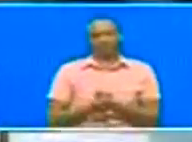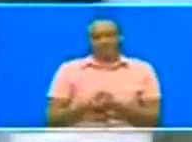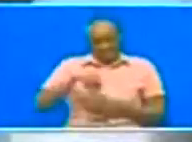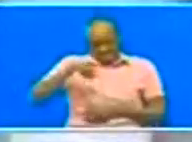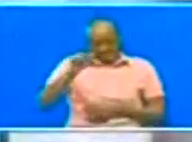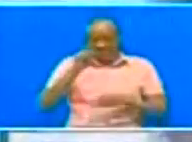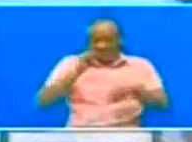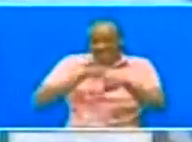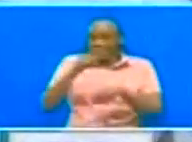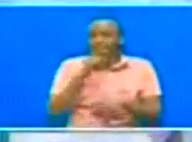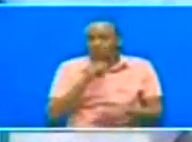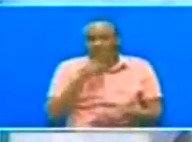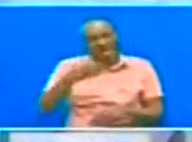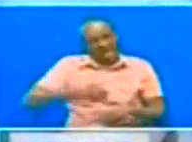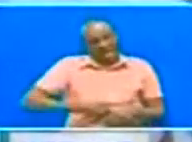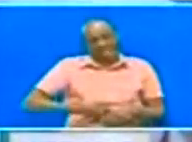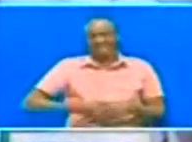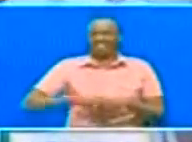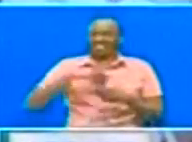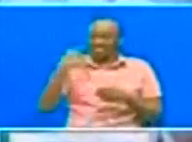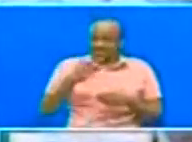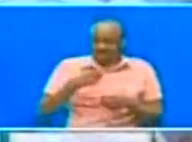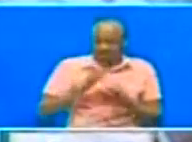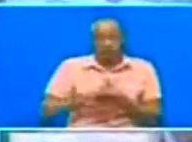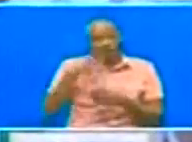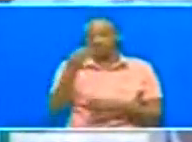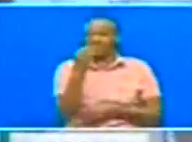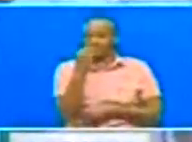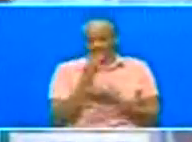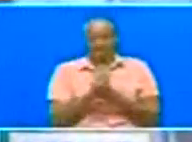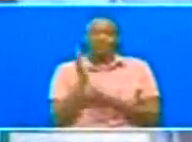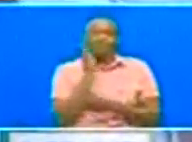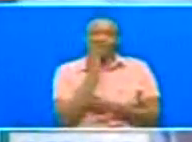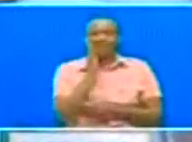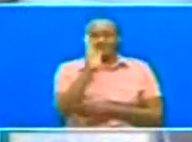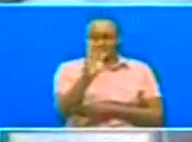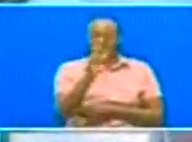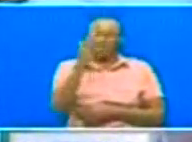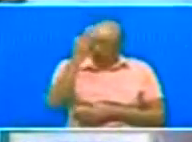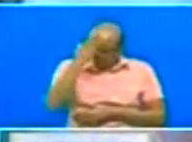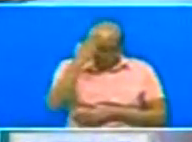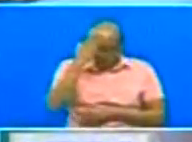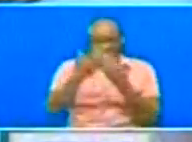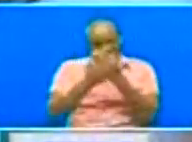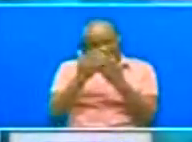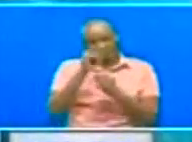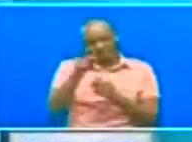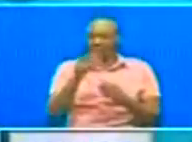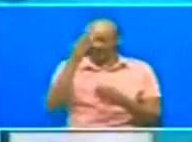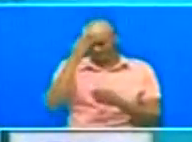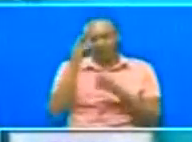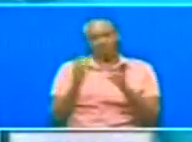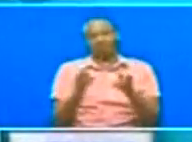However, the little boy never goes hungry and is never late for his meals. His mother, Ruth, has mastered the art of caring for him.